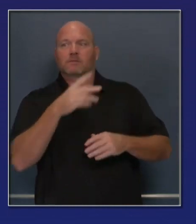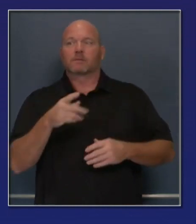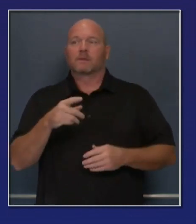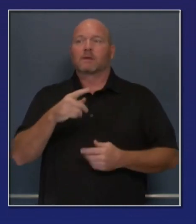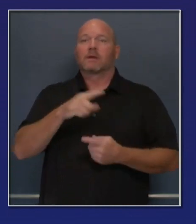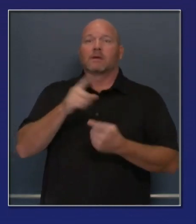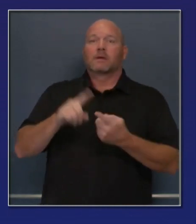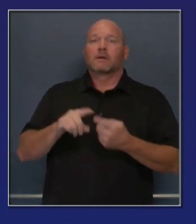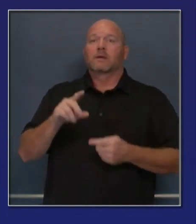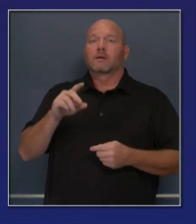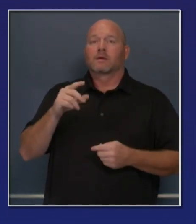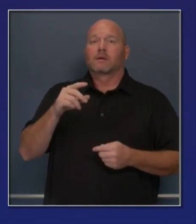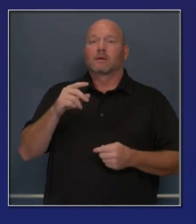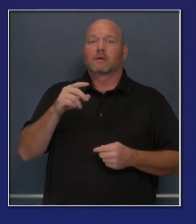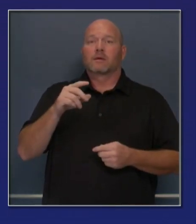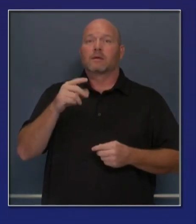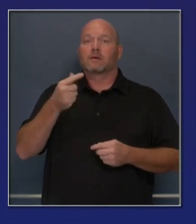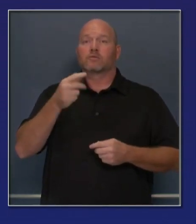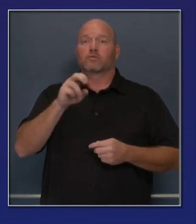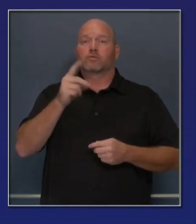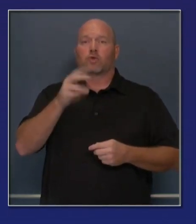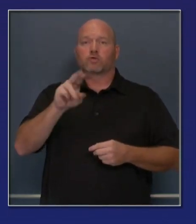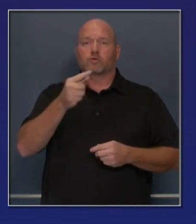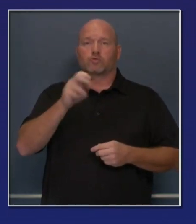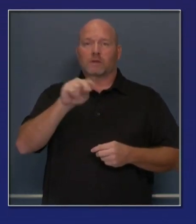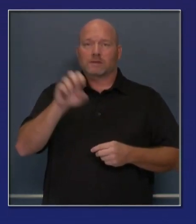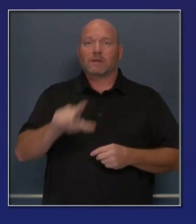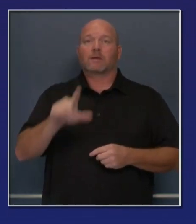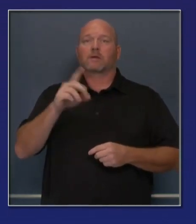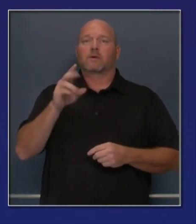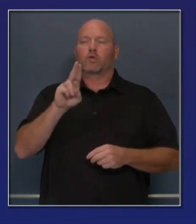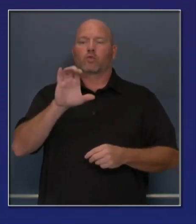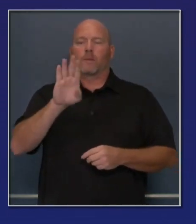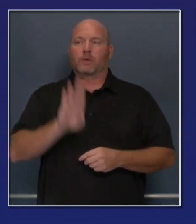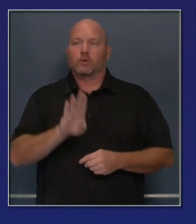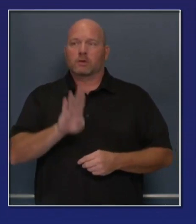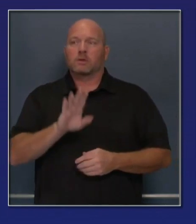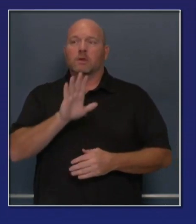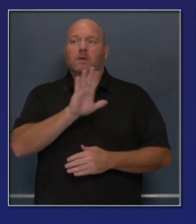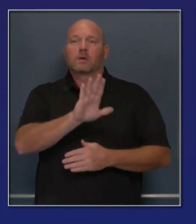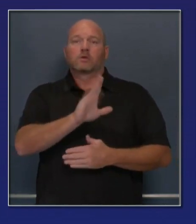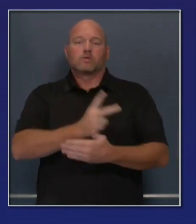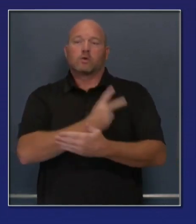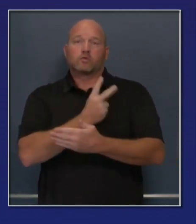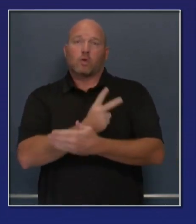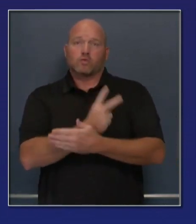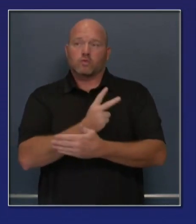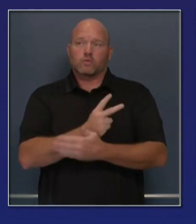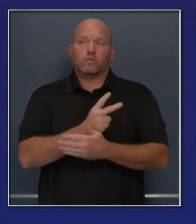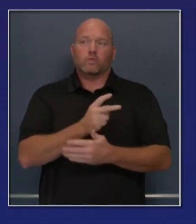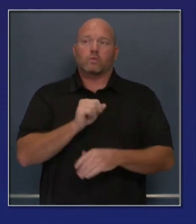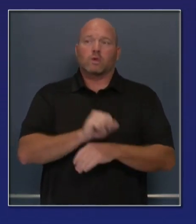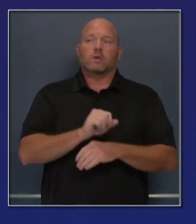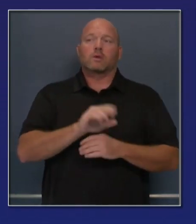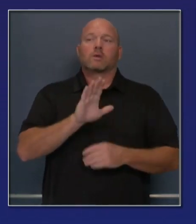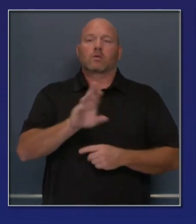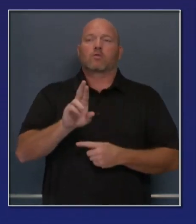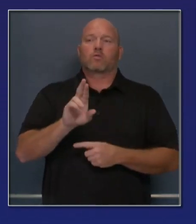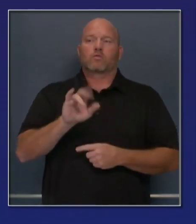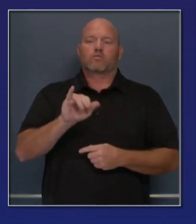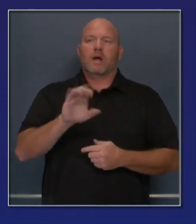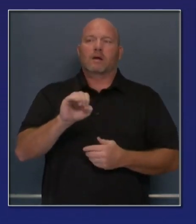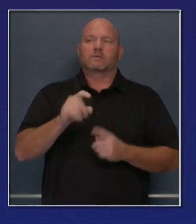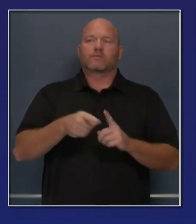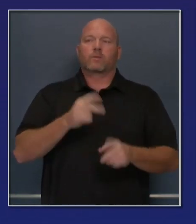at UC Berkeley, who also did his postdoctorate work there. And Dr. Charles M. Rice, an alum of UC Davis